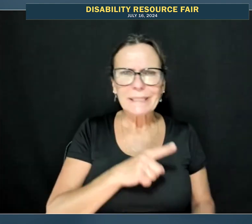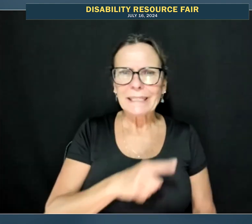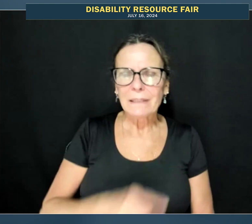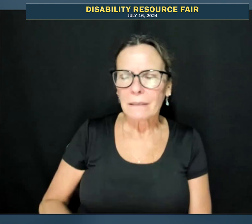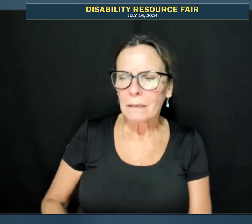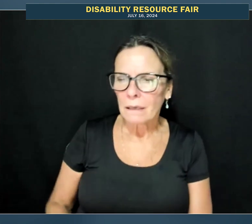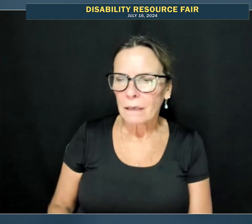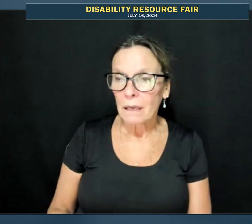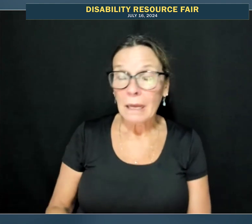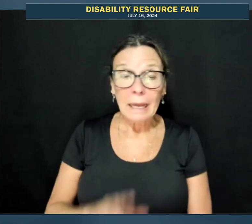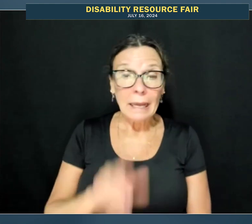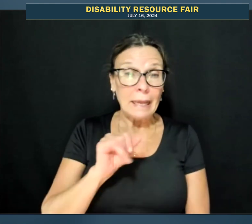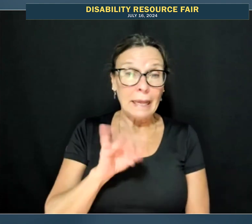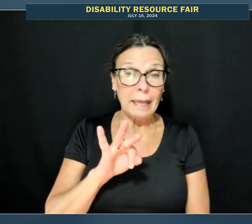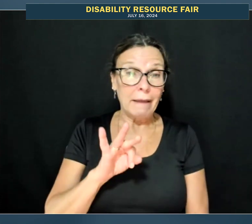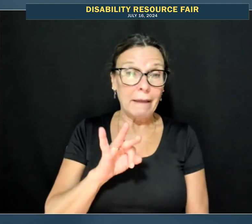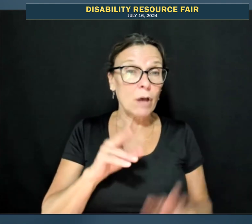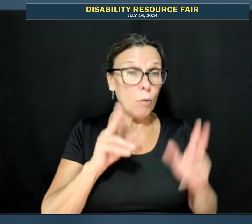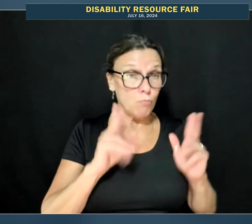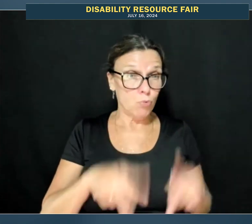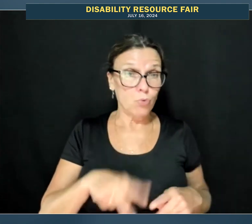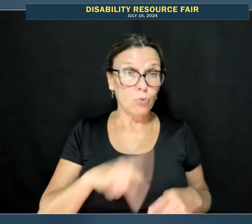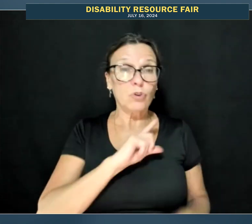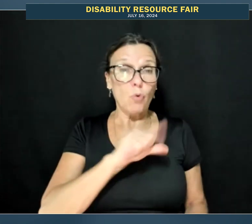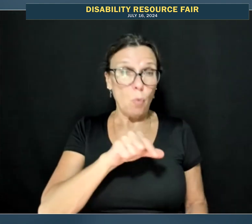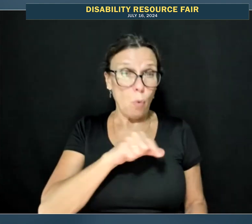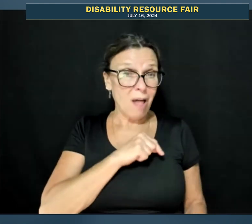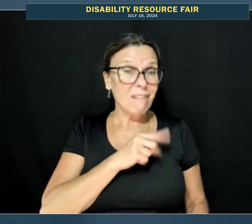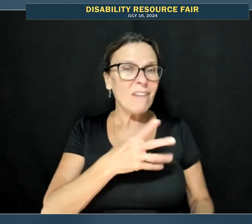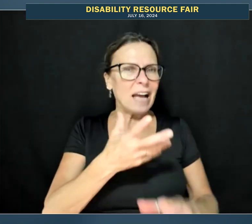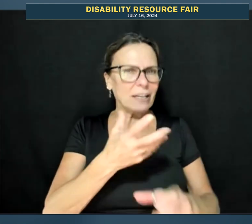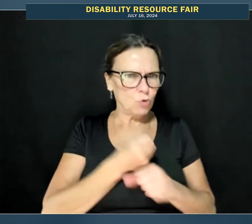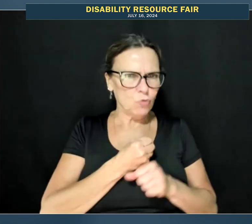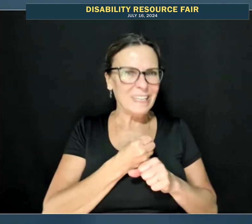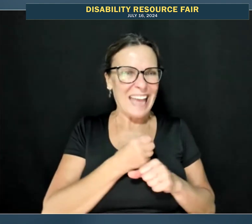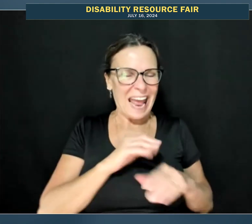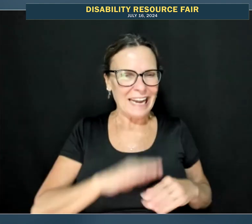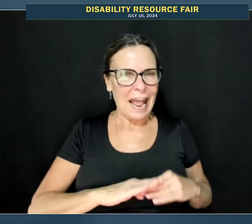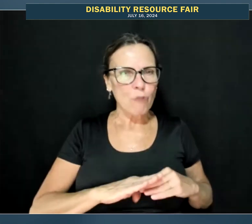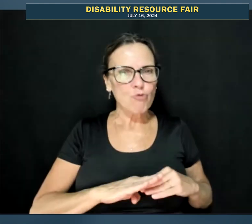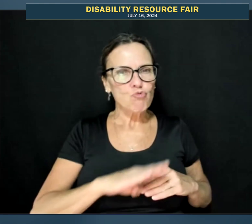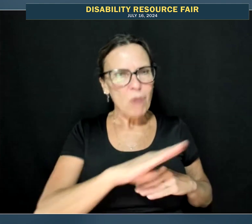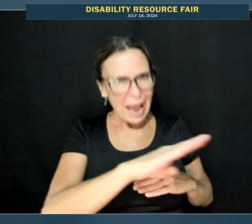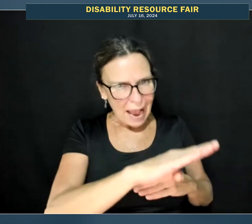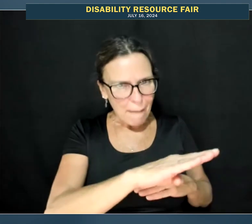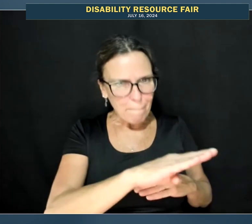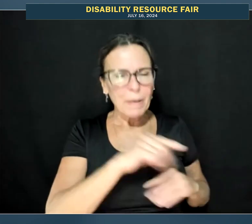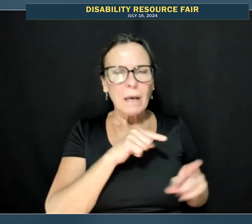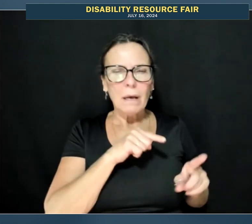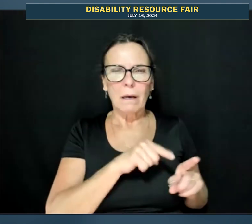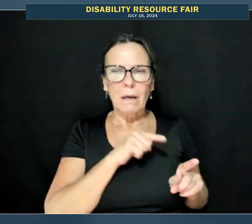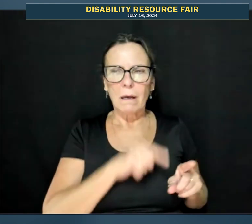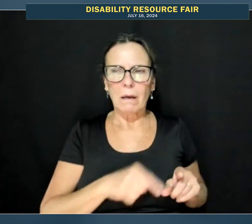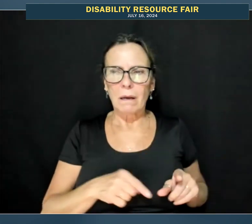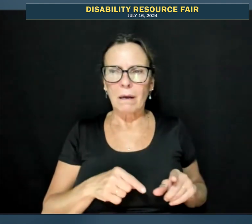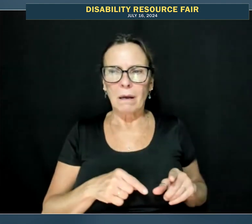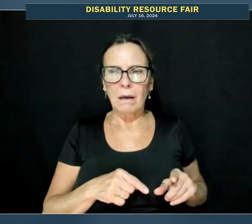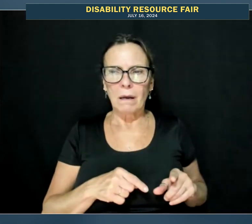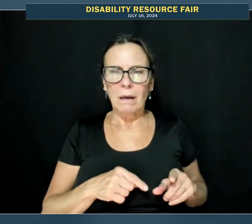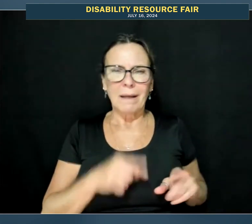If the person qualifies to get a ramp, they might pay a little portion of the